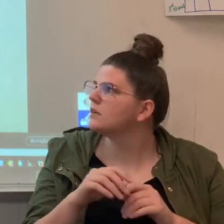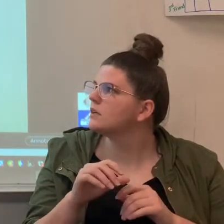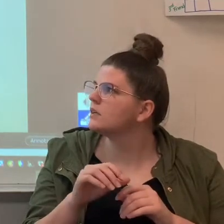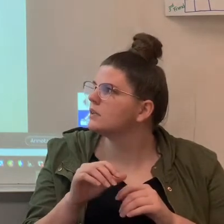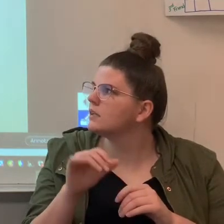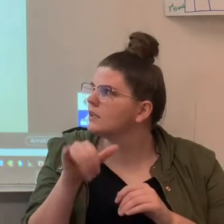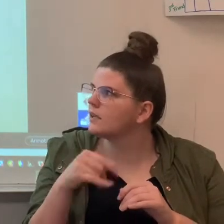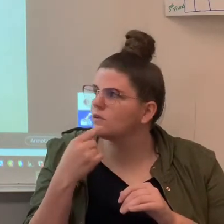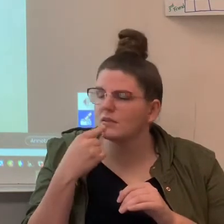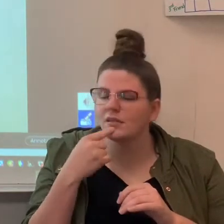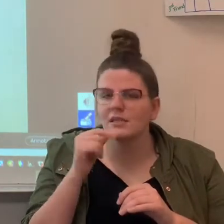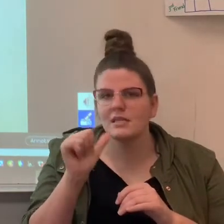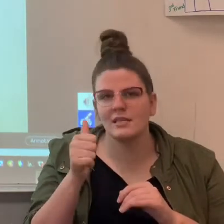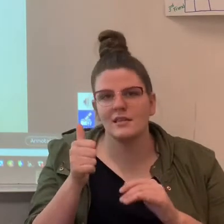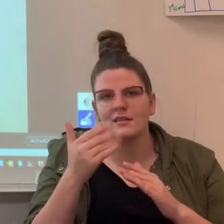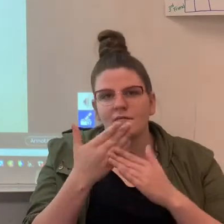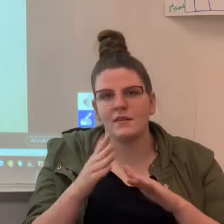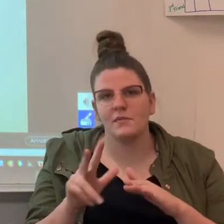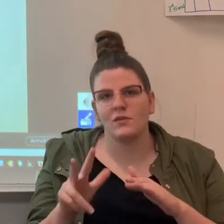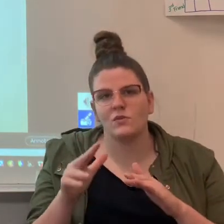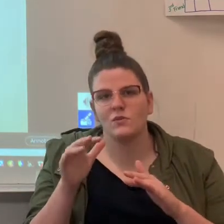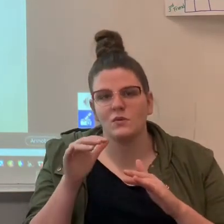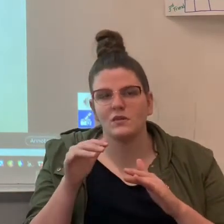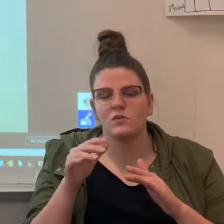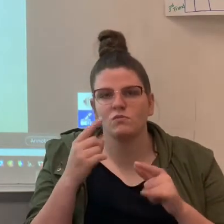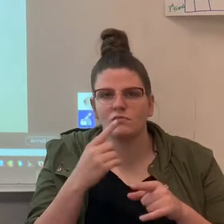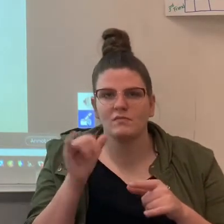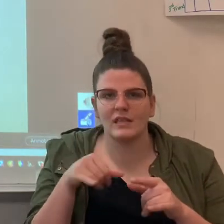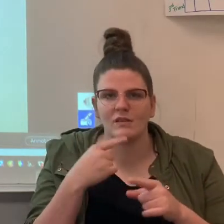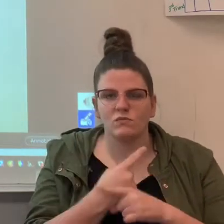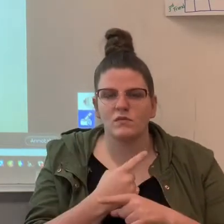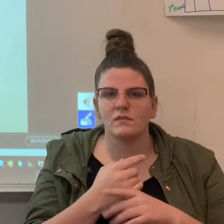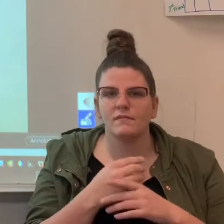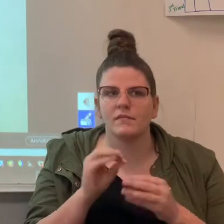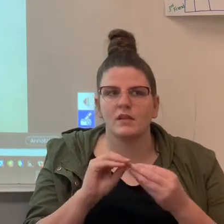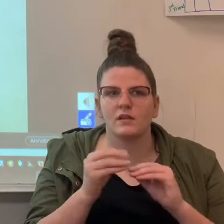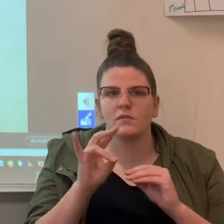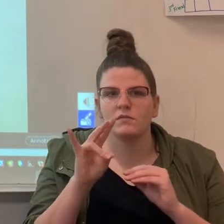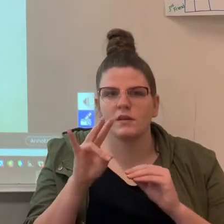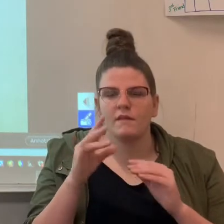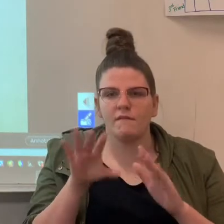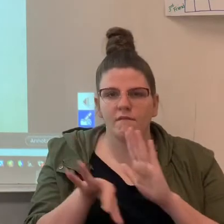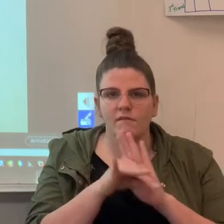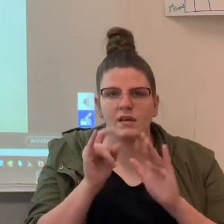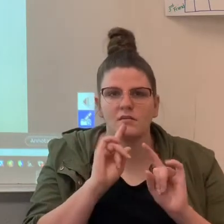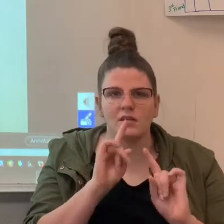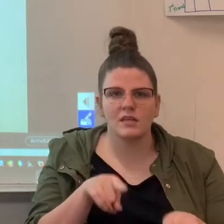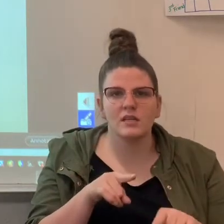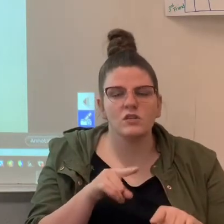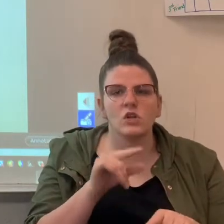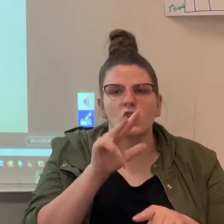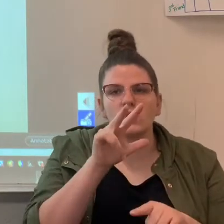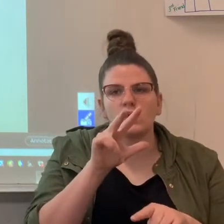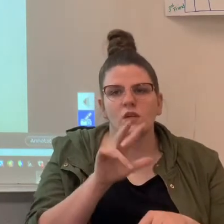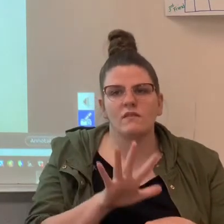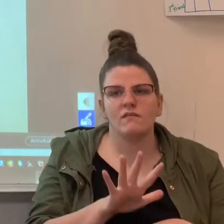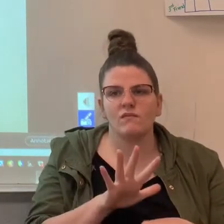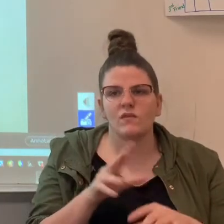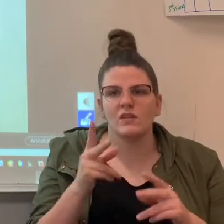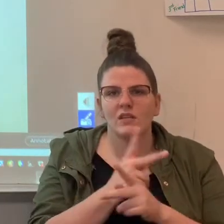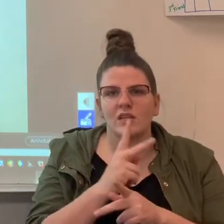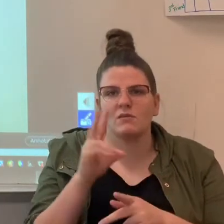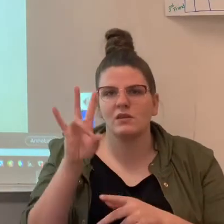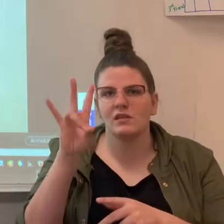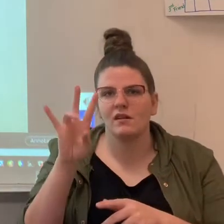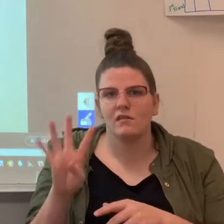one. Number 7, find the product of 3/5 times 7/4, then write another pair of factors